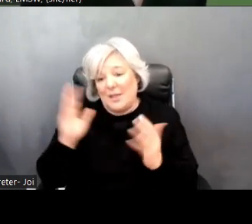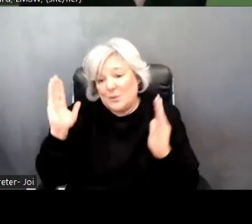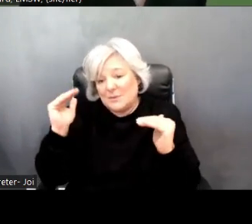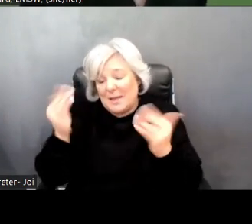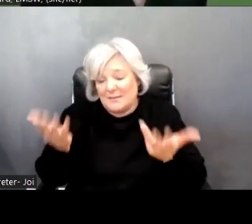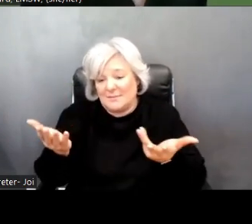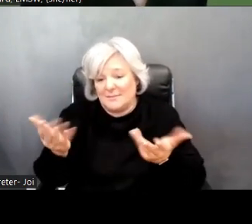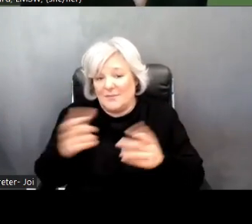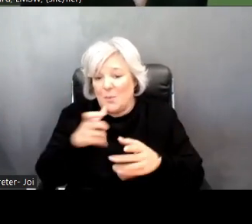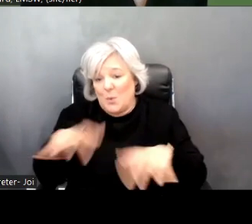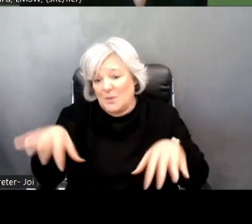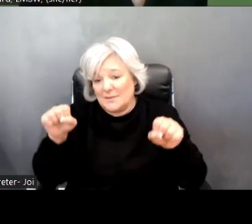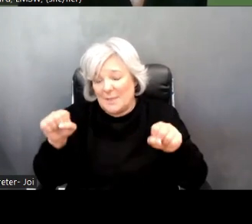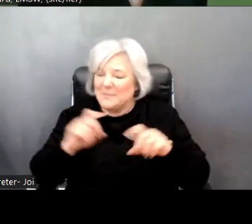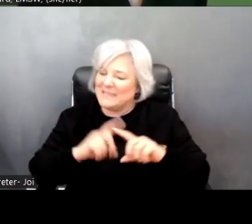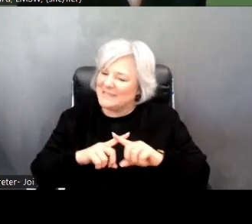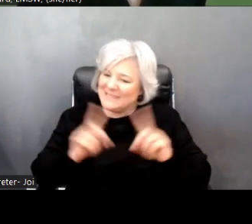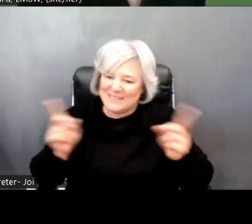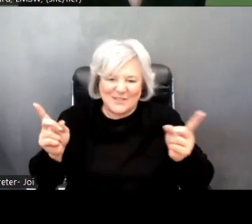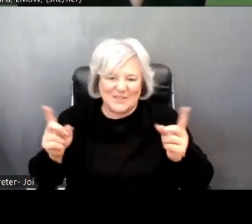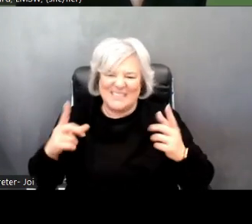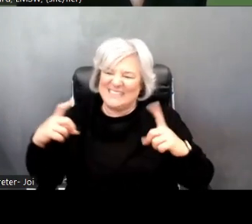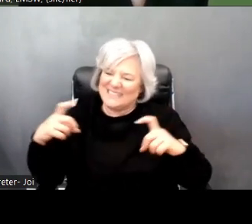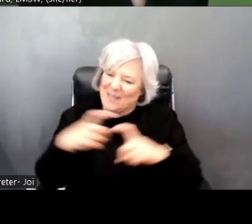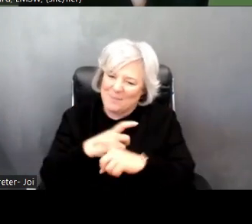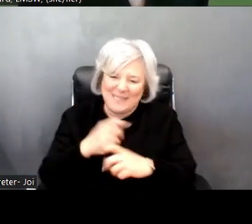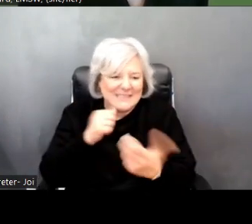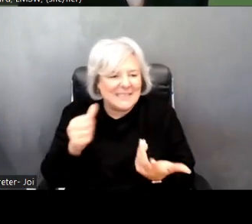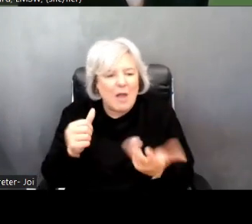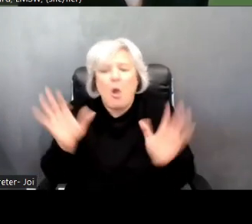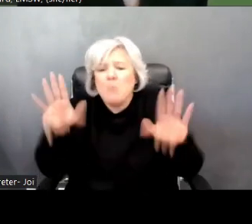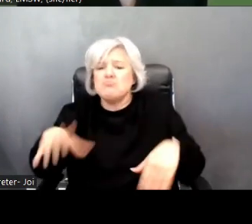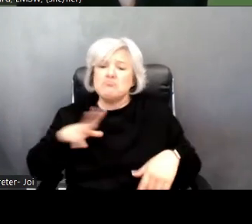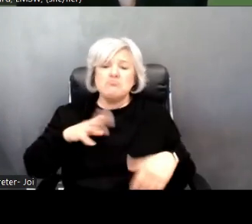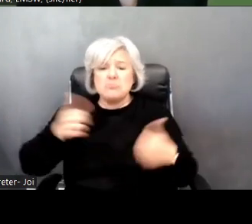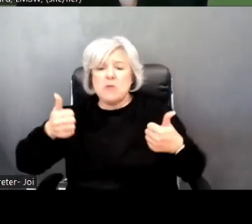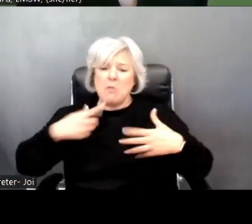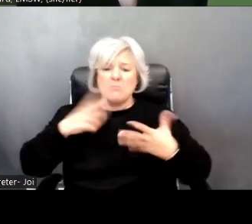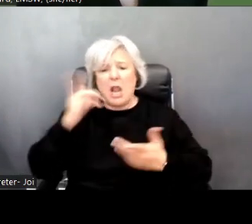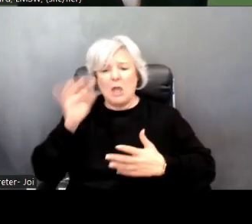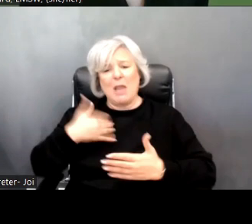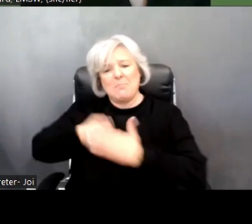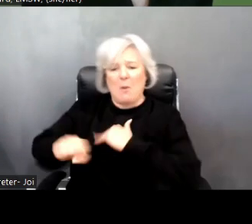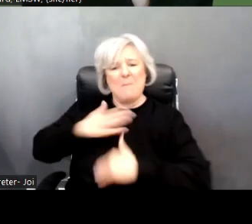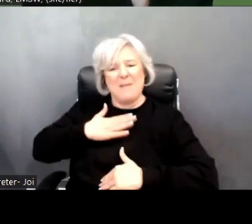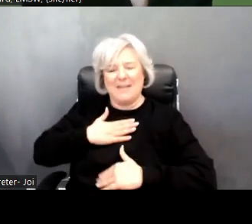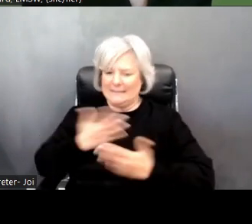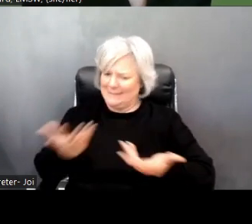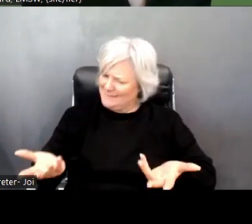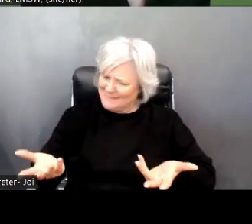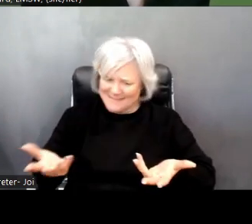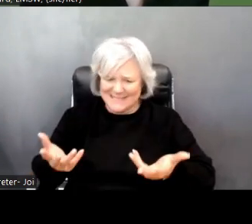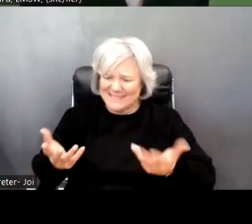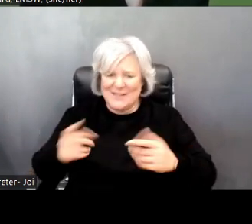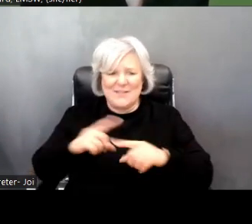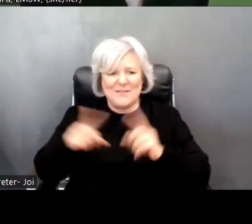expectation, but it's different. It's complicated. Parenting a child who's come from tough beginnings is different from parenting a